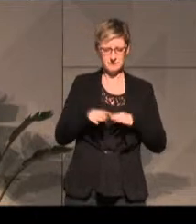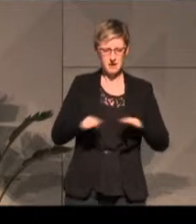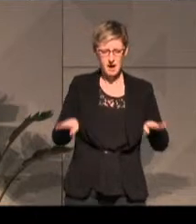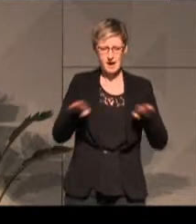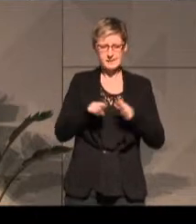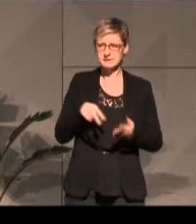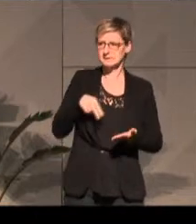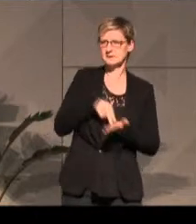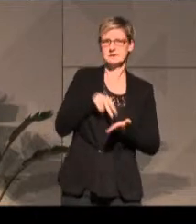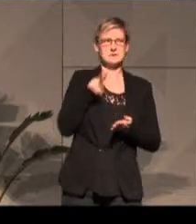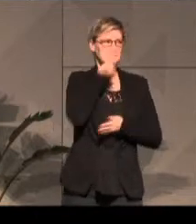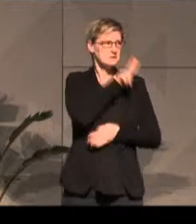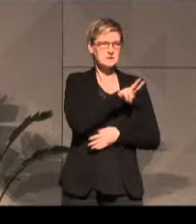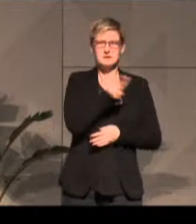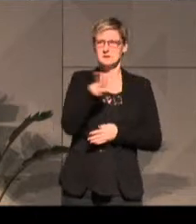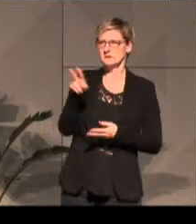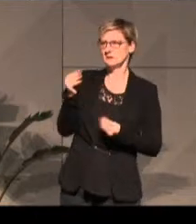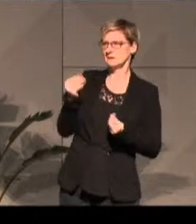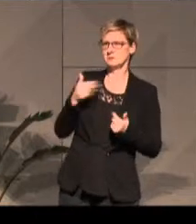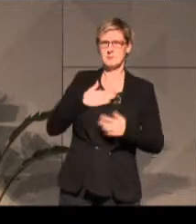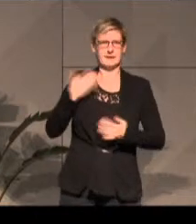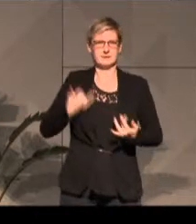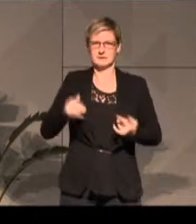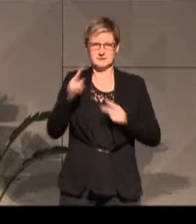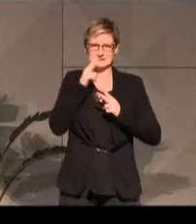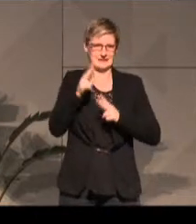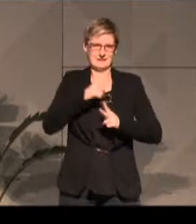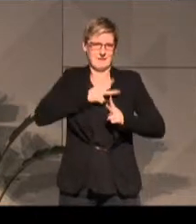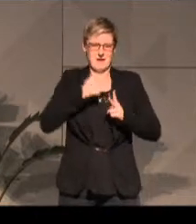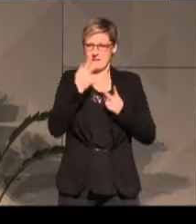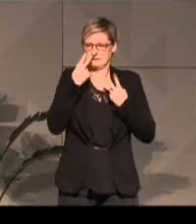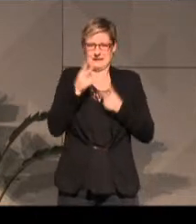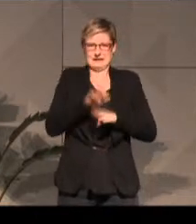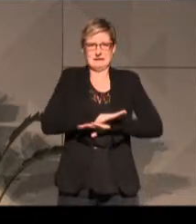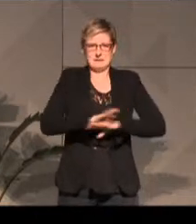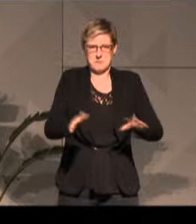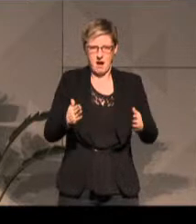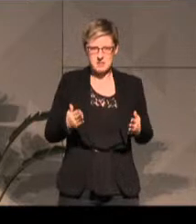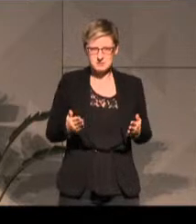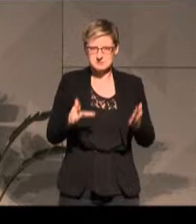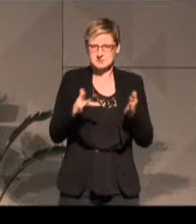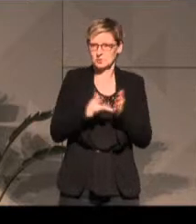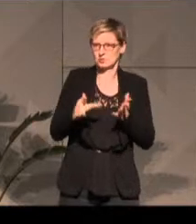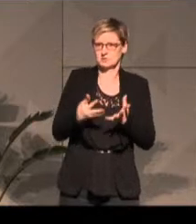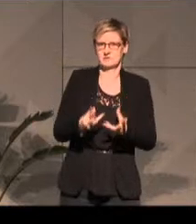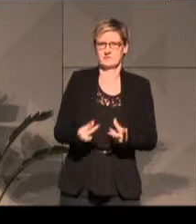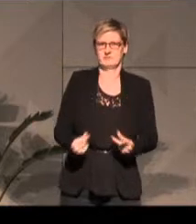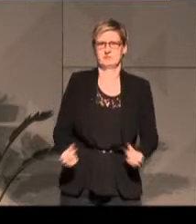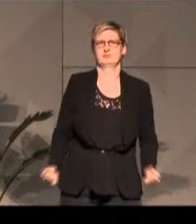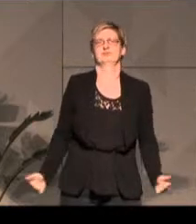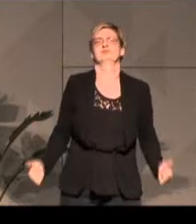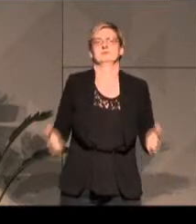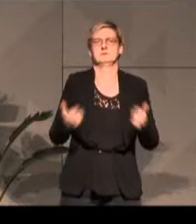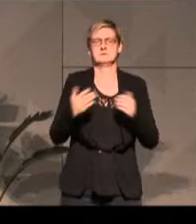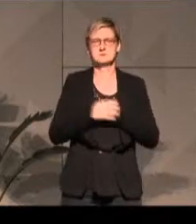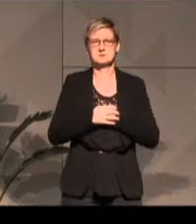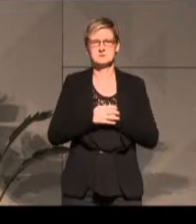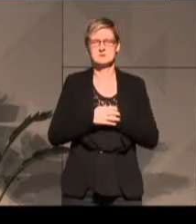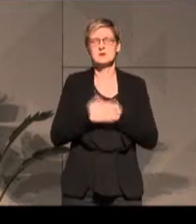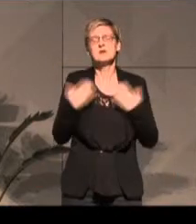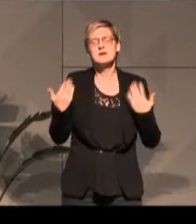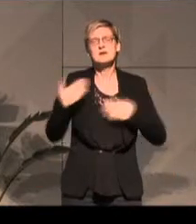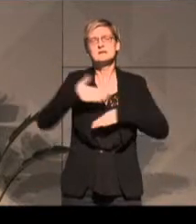incredibly beautiful, and it hurt me to stand there on the ice and to think that my children will not be able to see this in